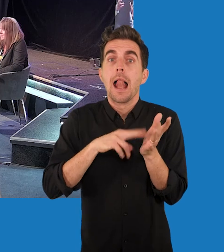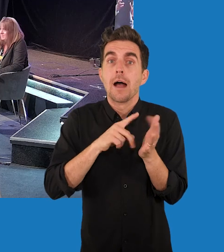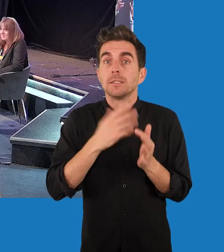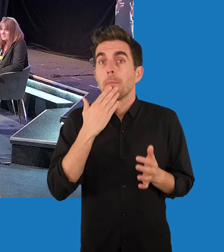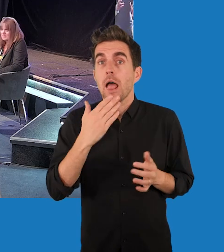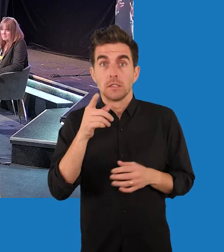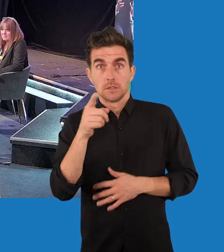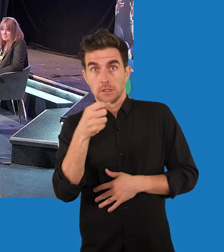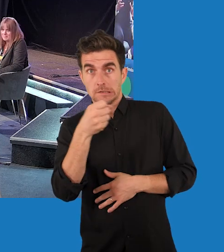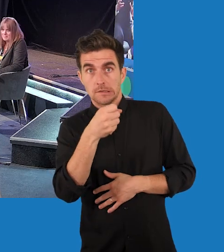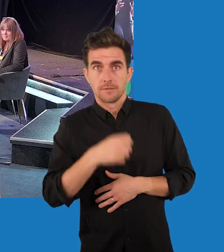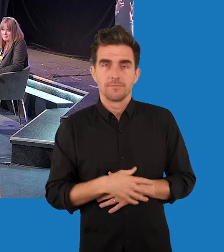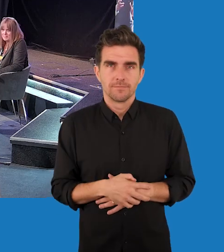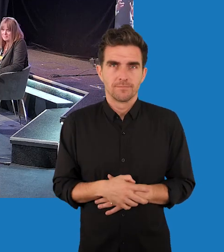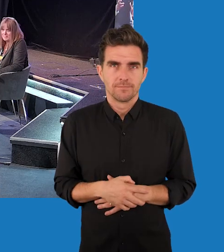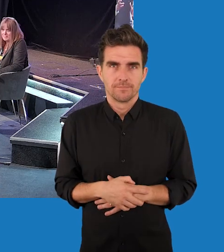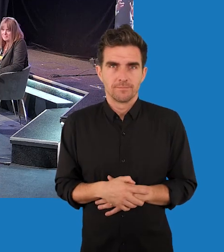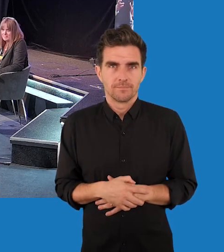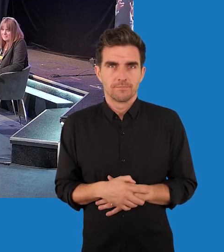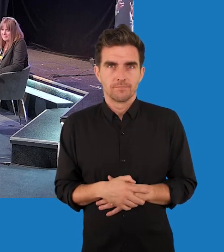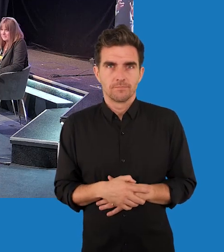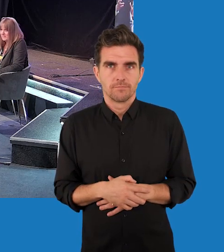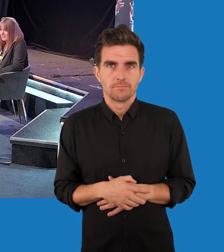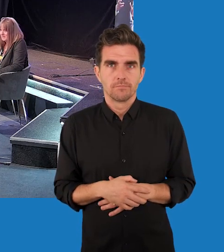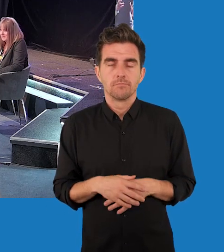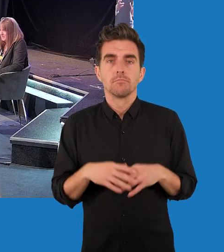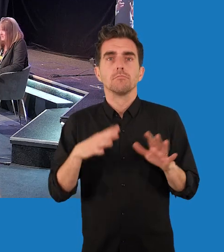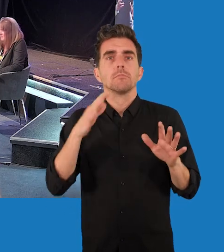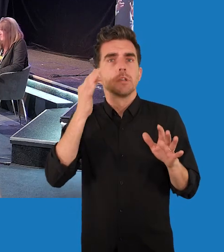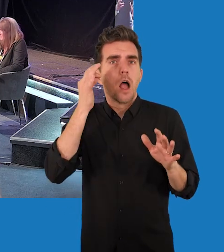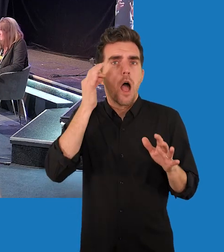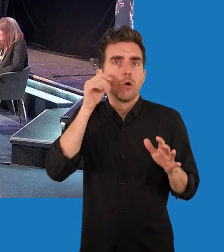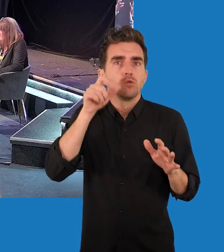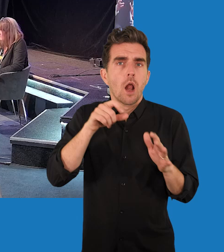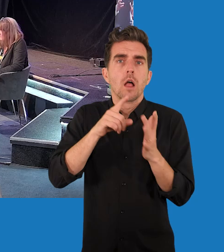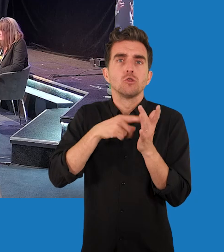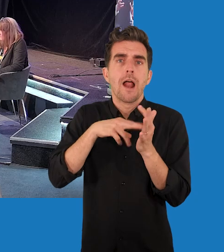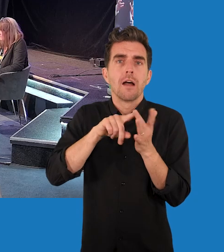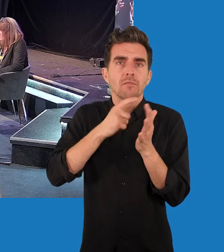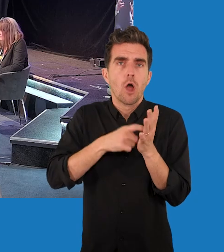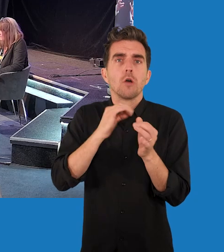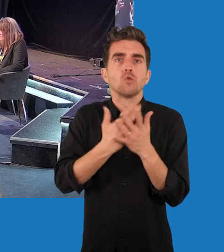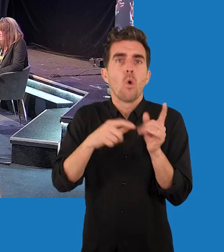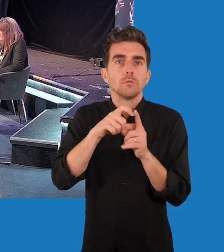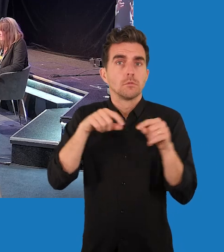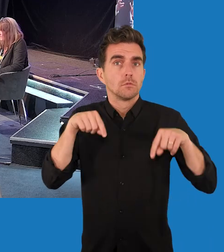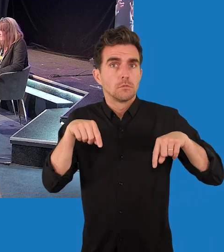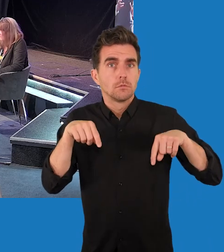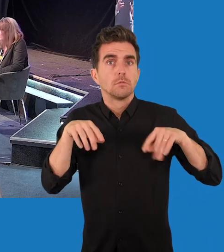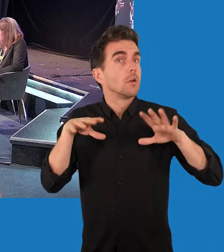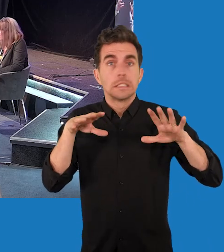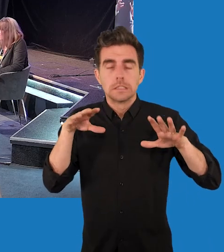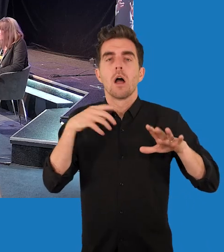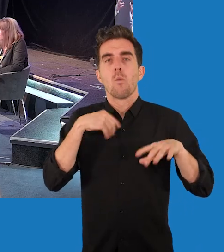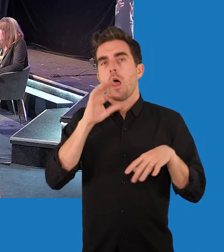pass the microphone to Elaine, by the way, please, John? Do we have Councillor Jennifer Gould with us?